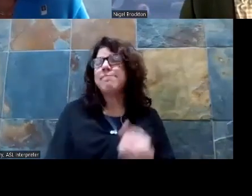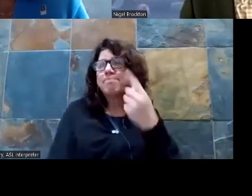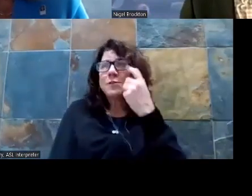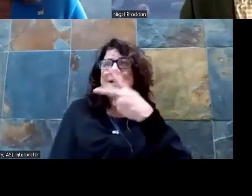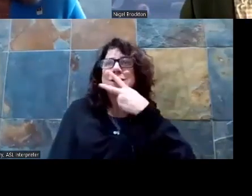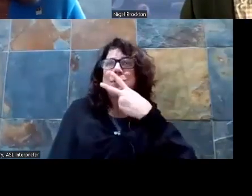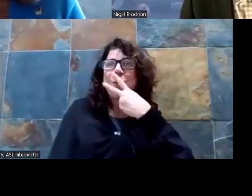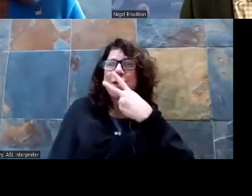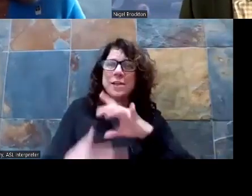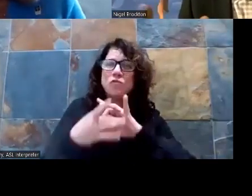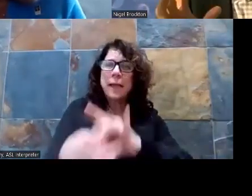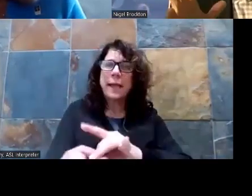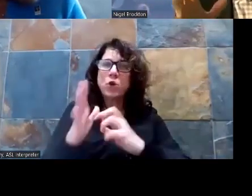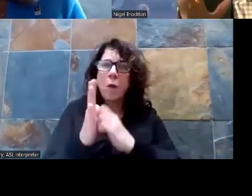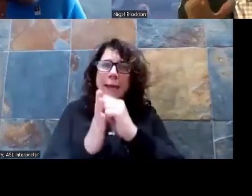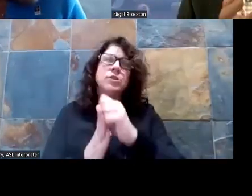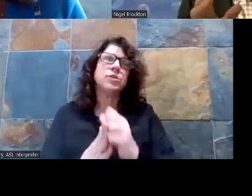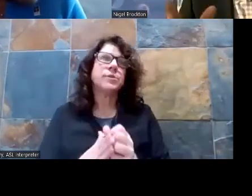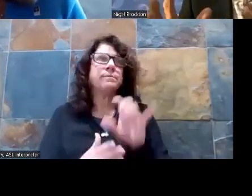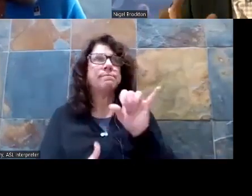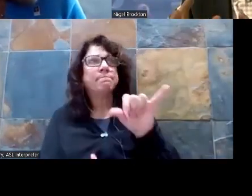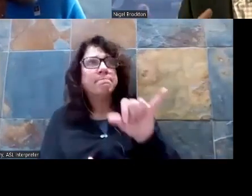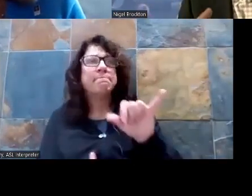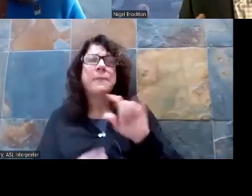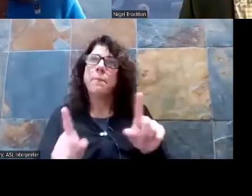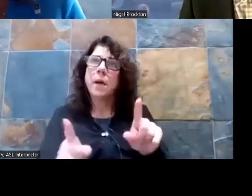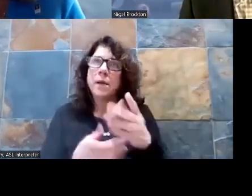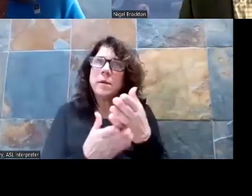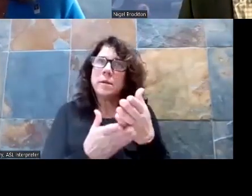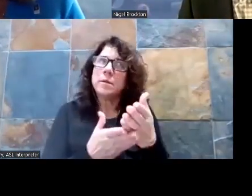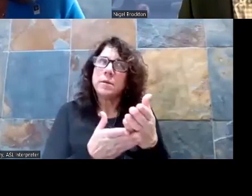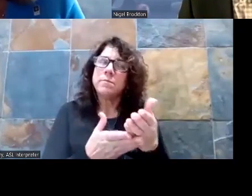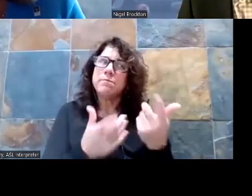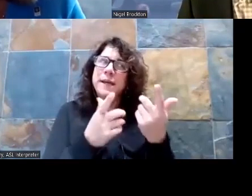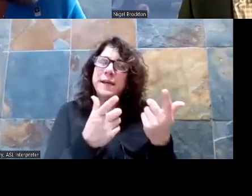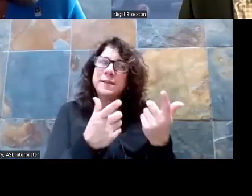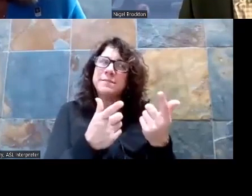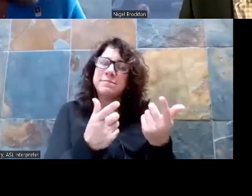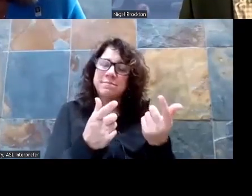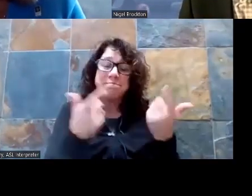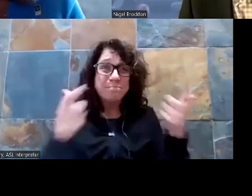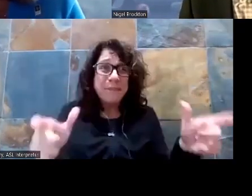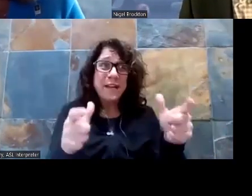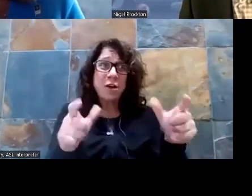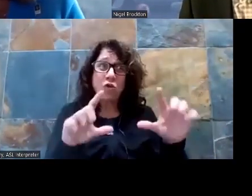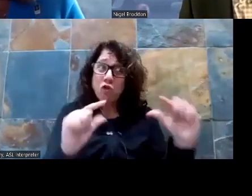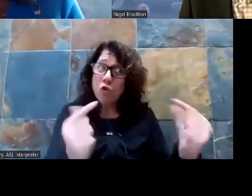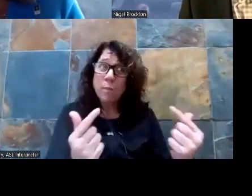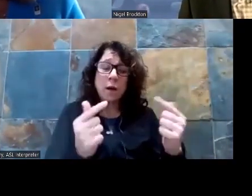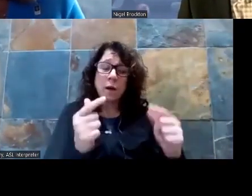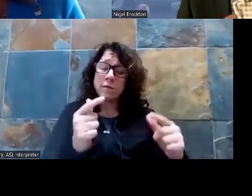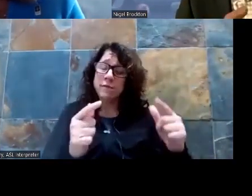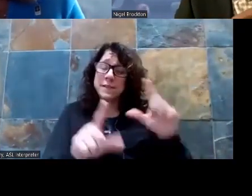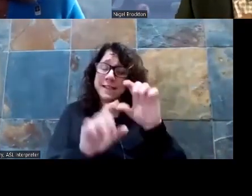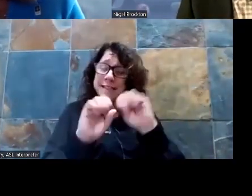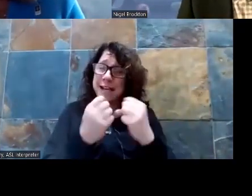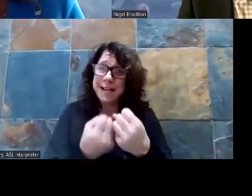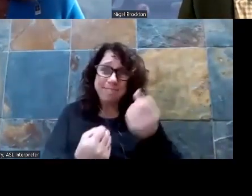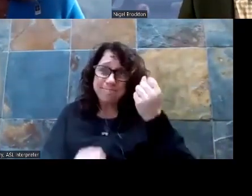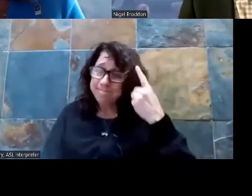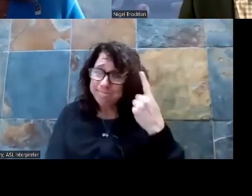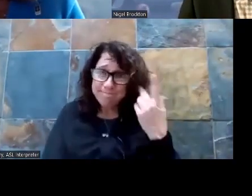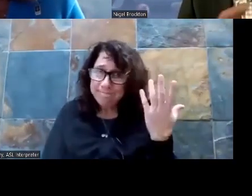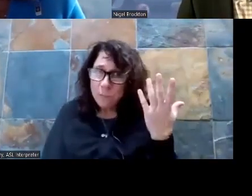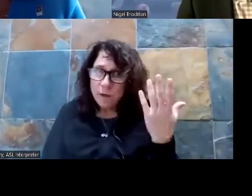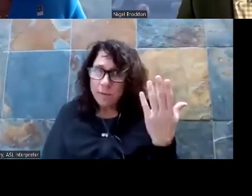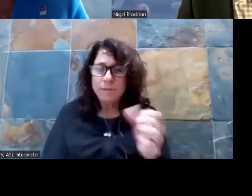related to cancer, but there's this huge portion of society that are unaware of these risk factors. And then